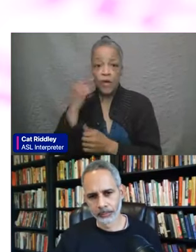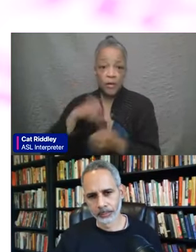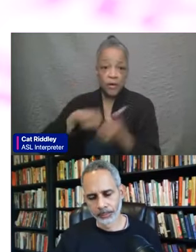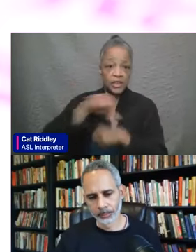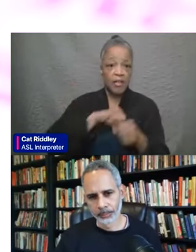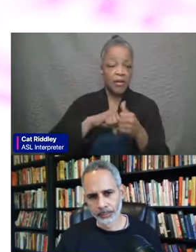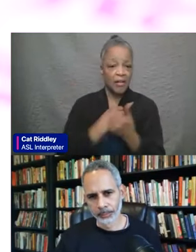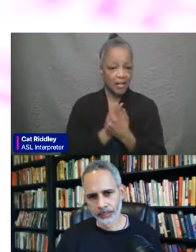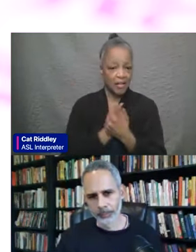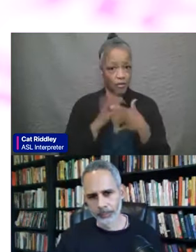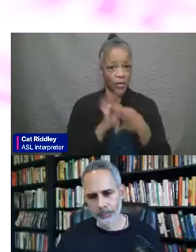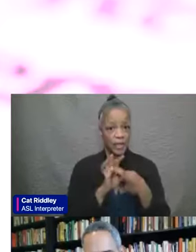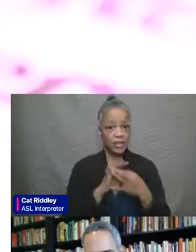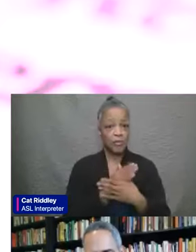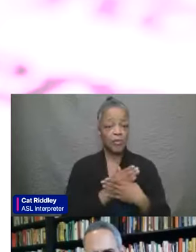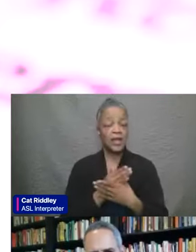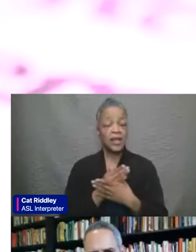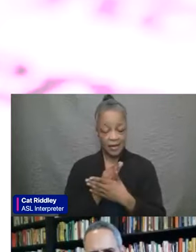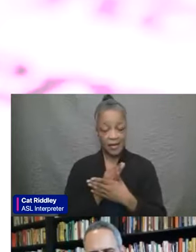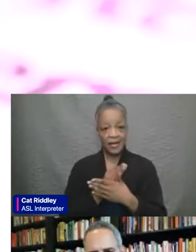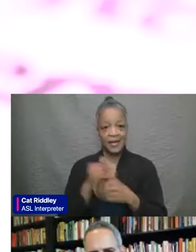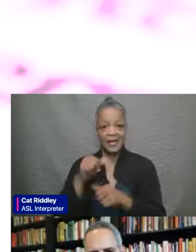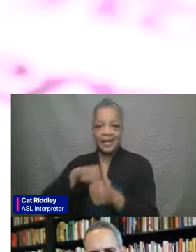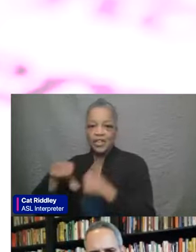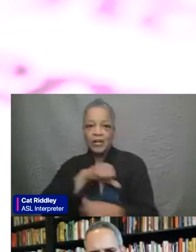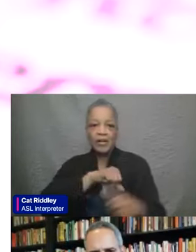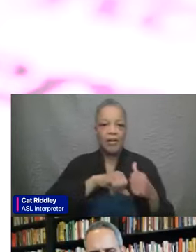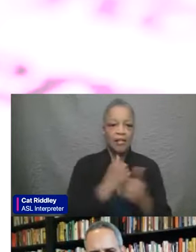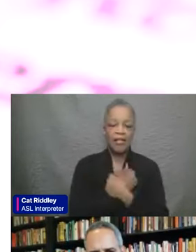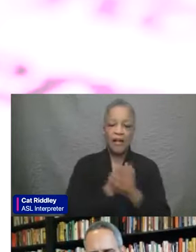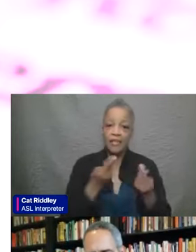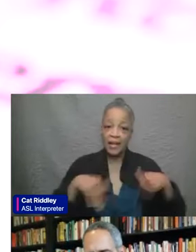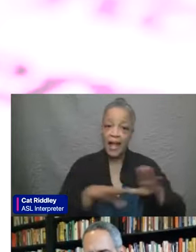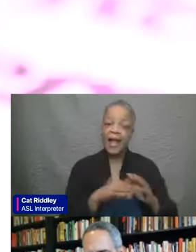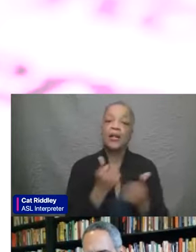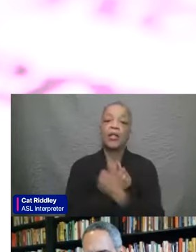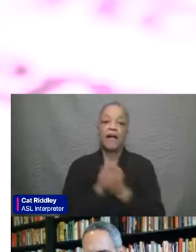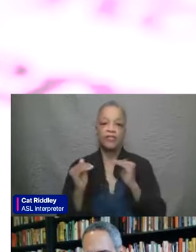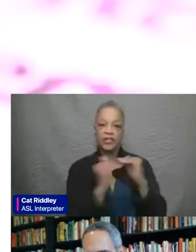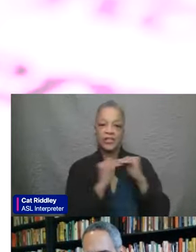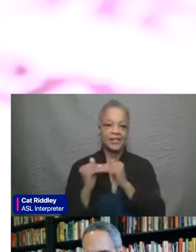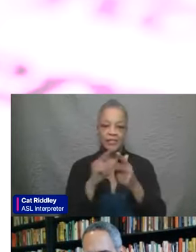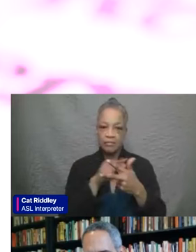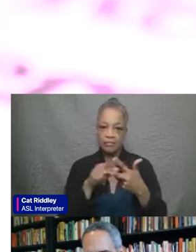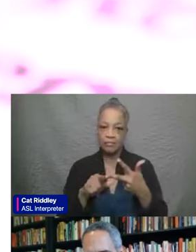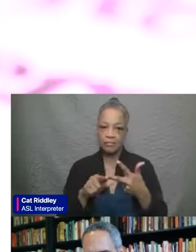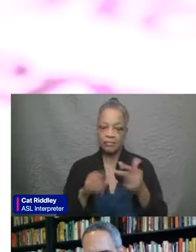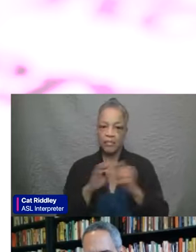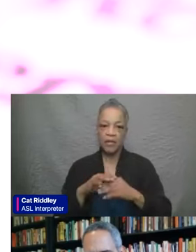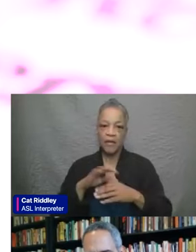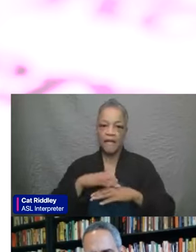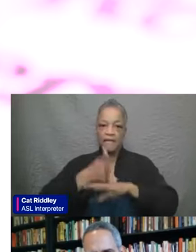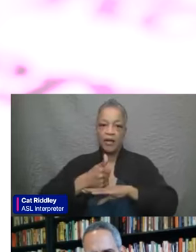and the relationship between love between each other, the land, and also for justice. Specifically founded in the works